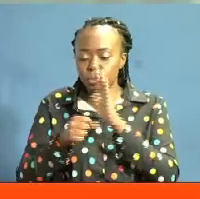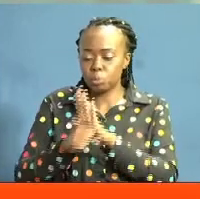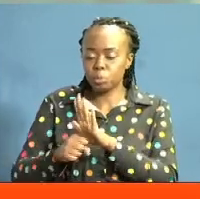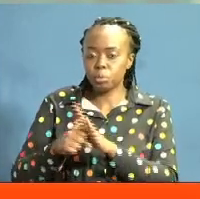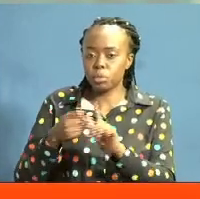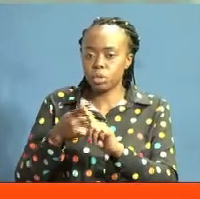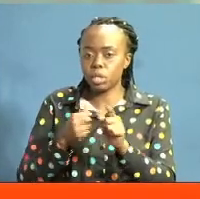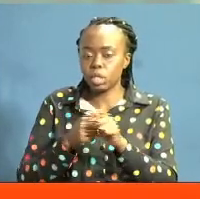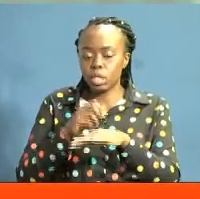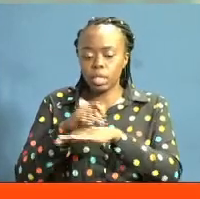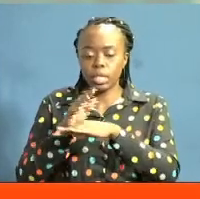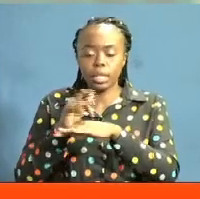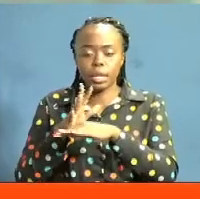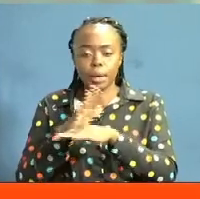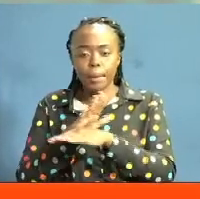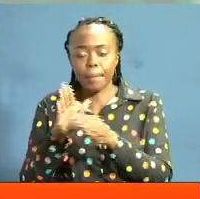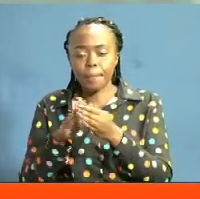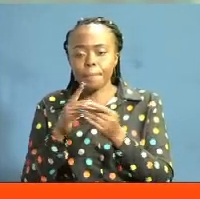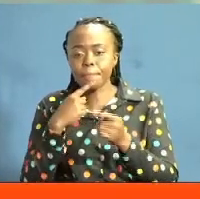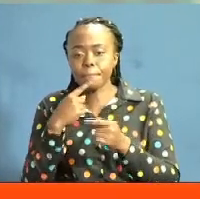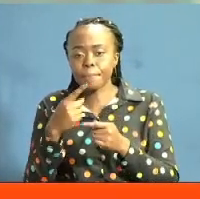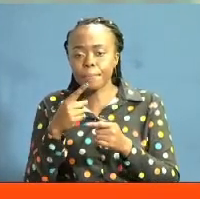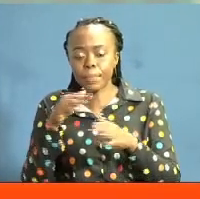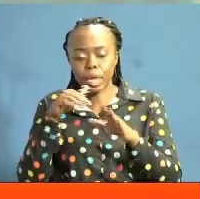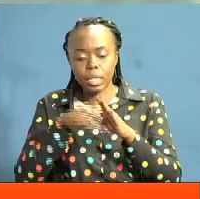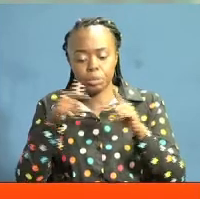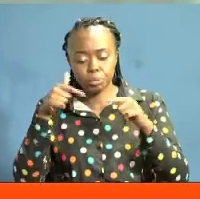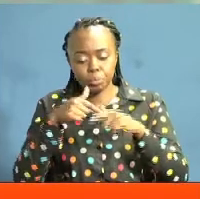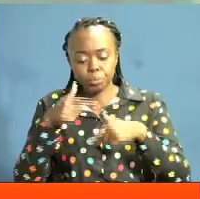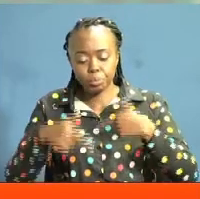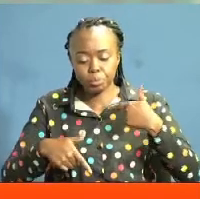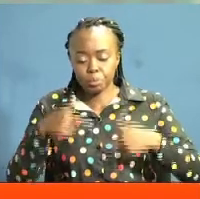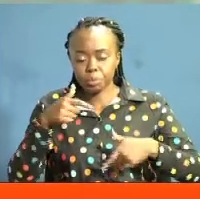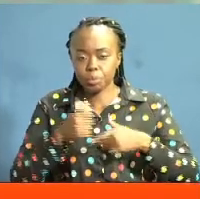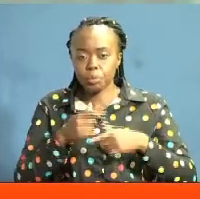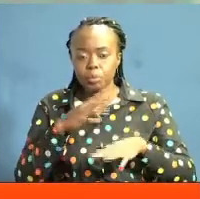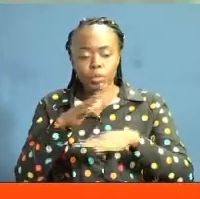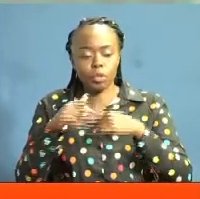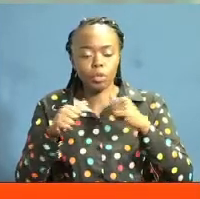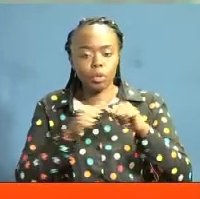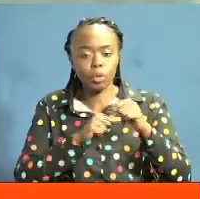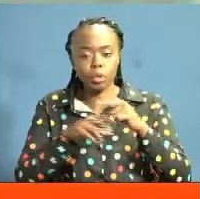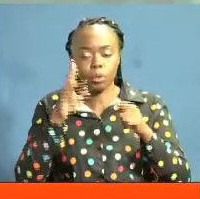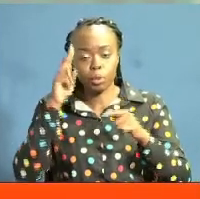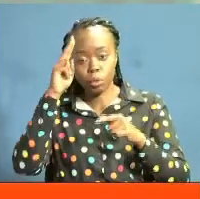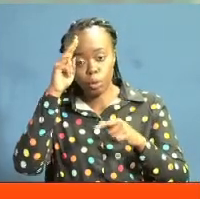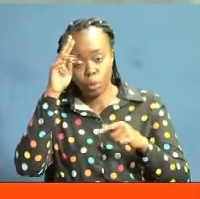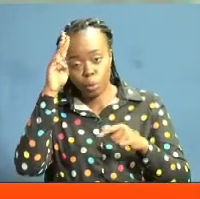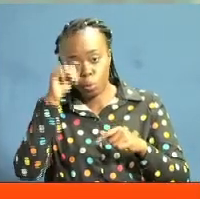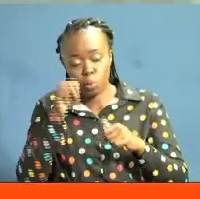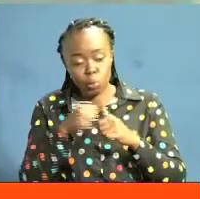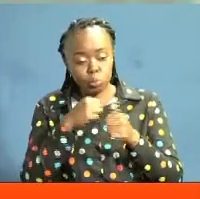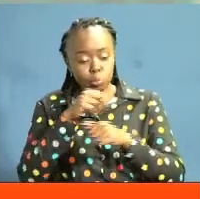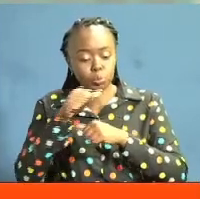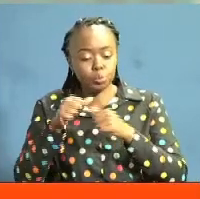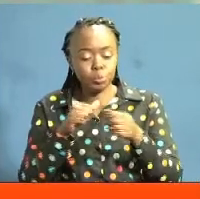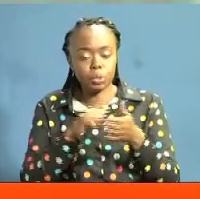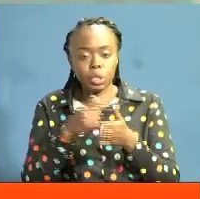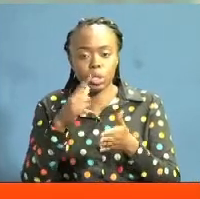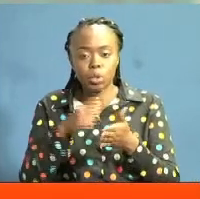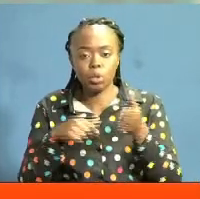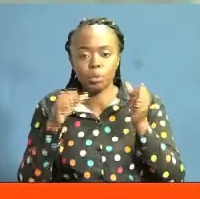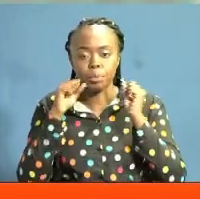at an early stage. So in this area, we're talking about mental health and issues surrounding that. What can be